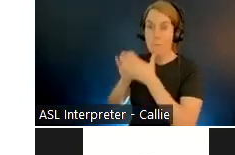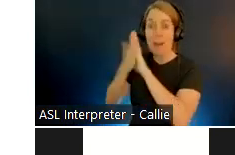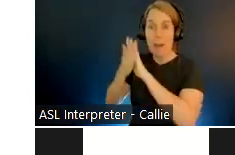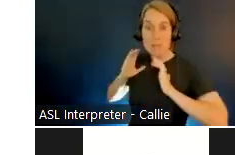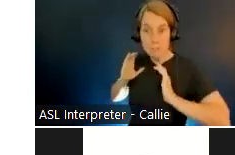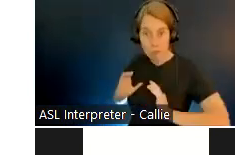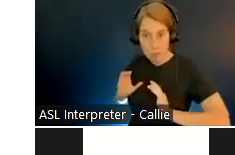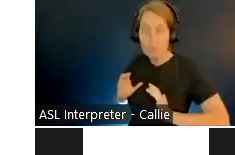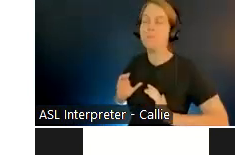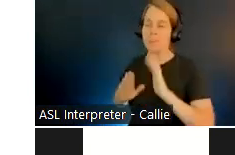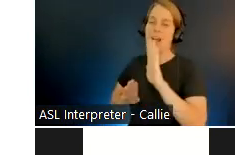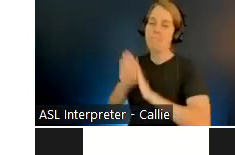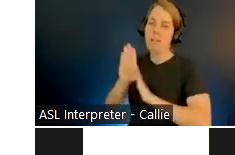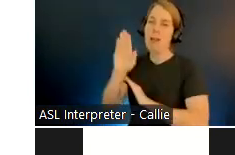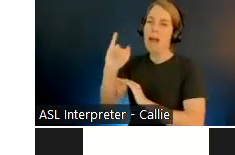individualized plan for employment.